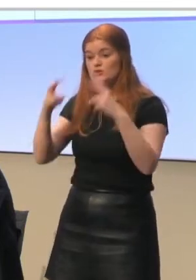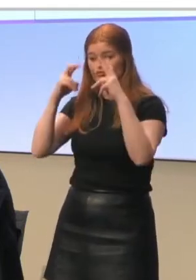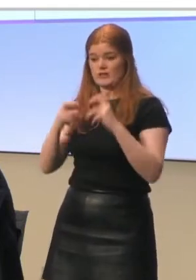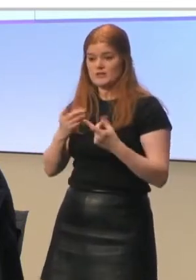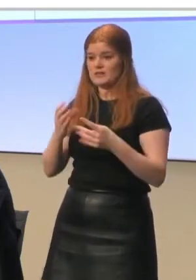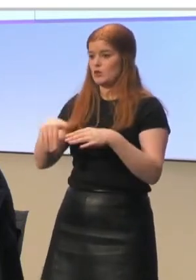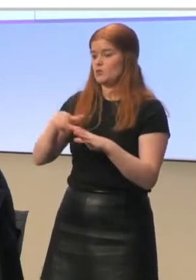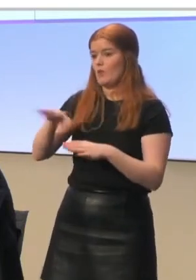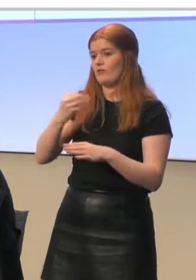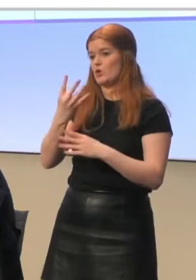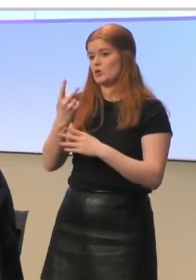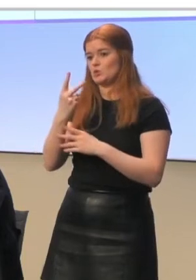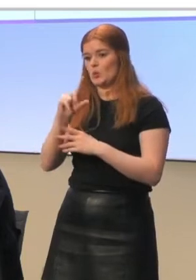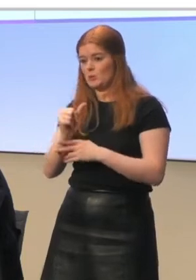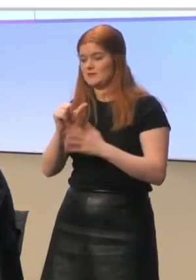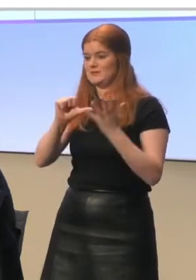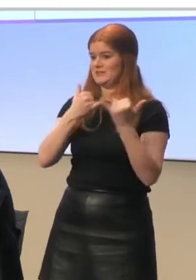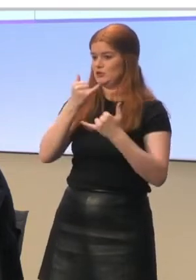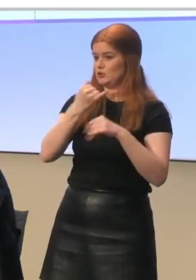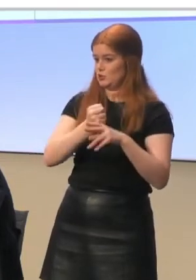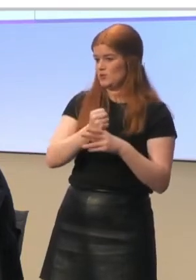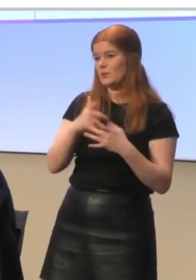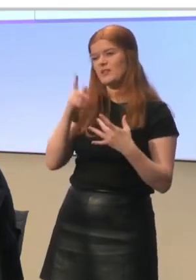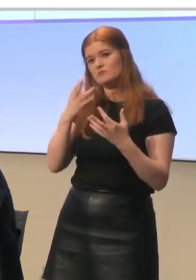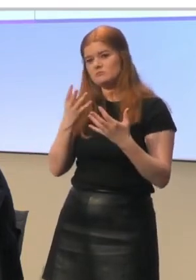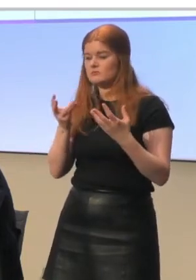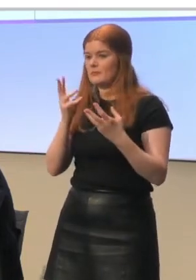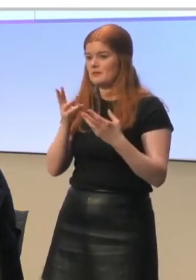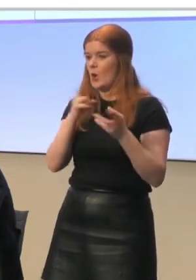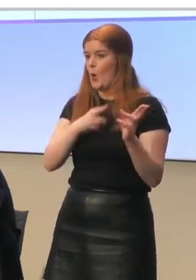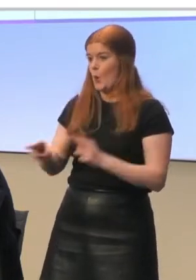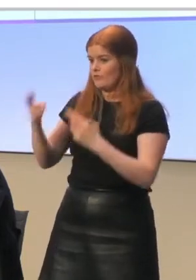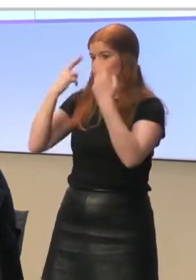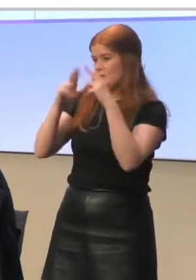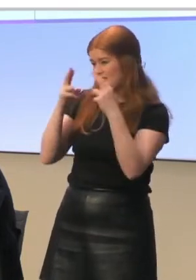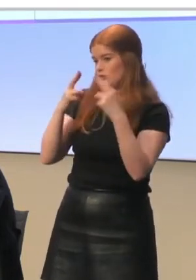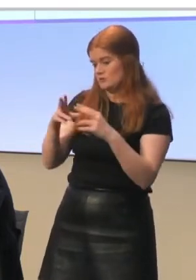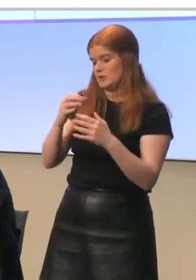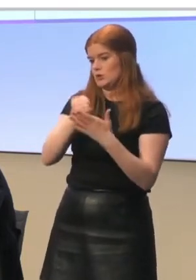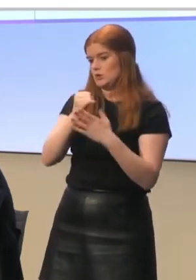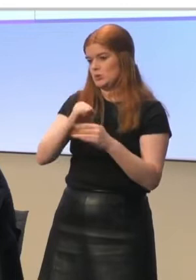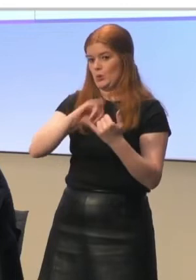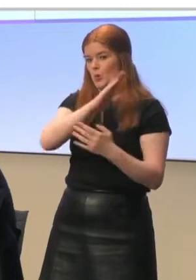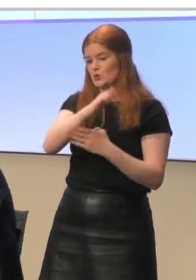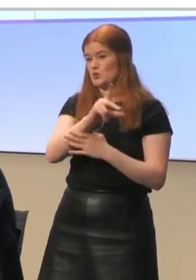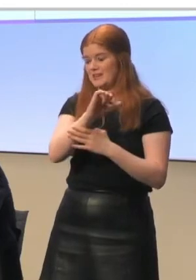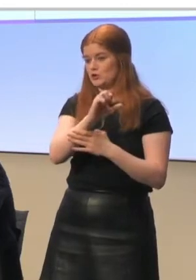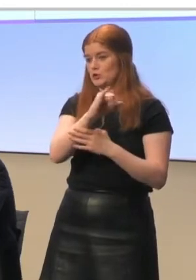including 421 sixth-year students, and we found a slight over-representation of students attending DESH